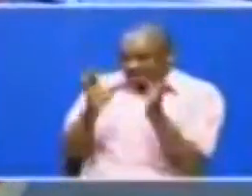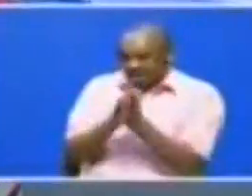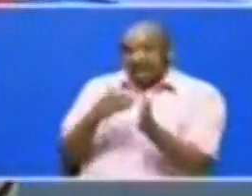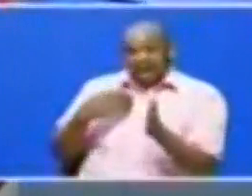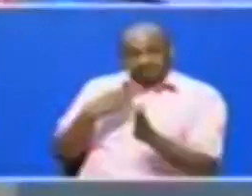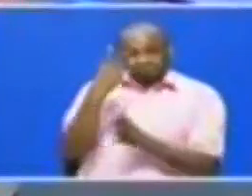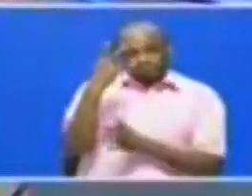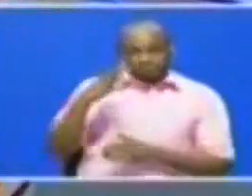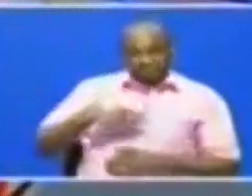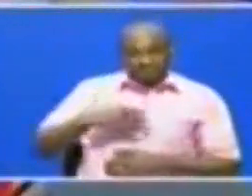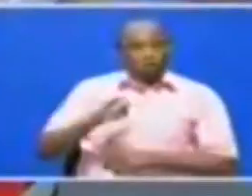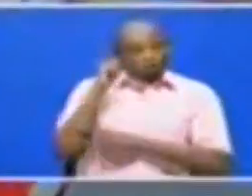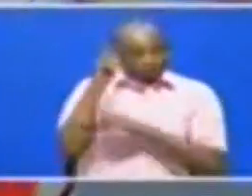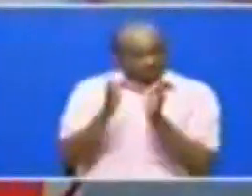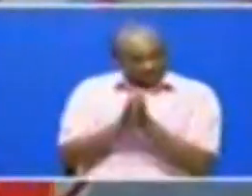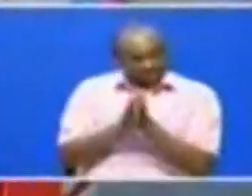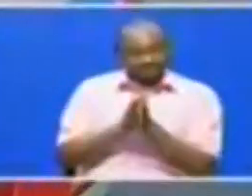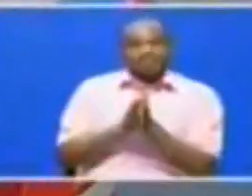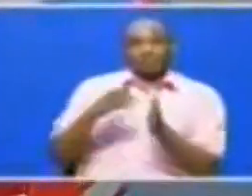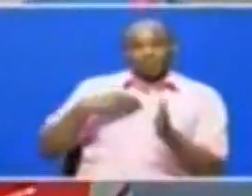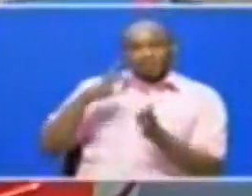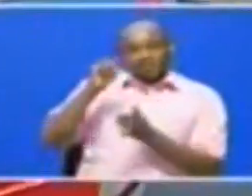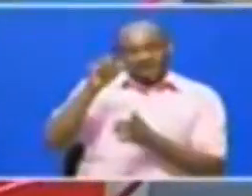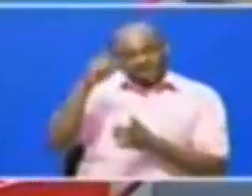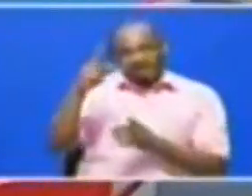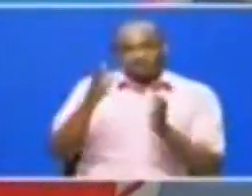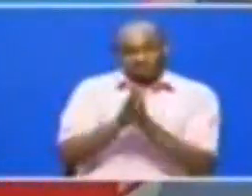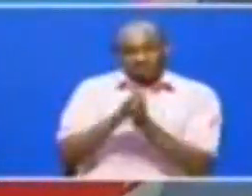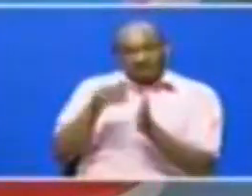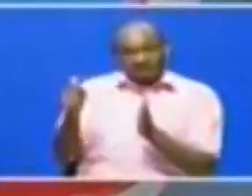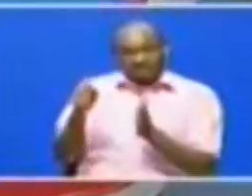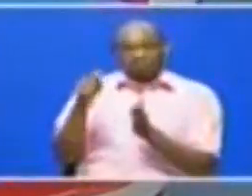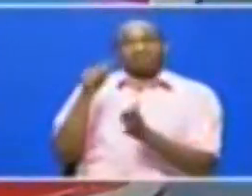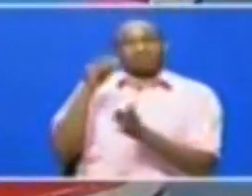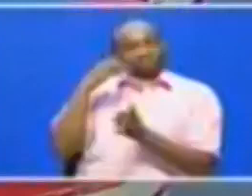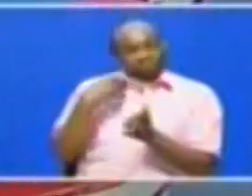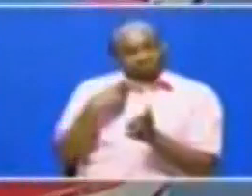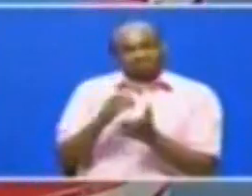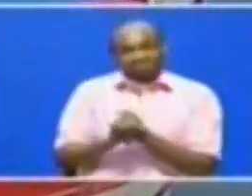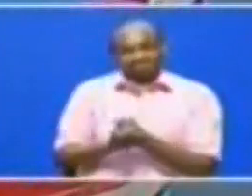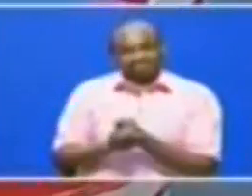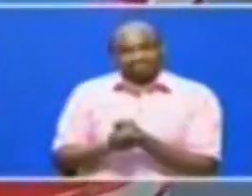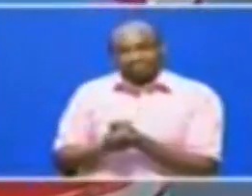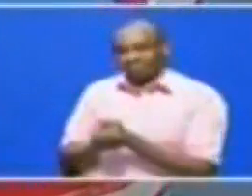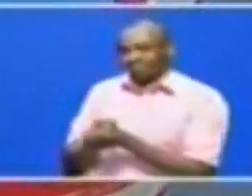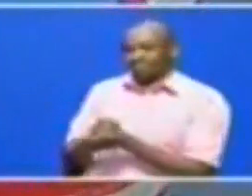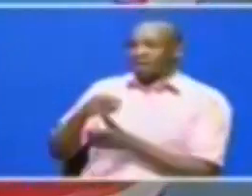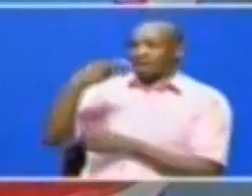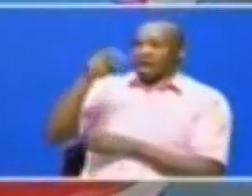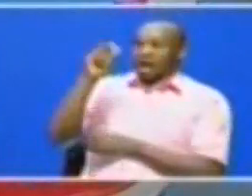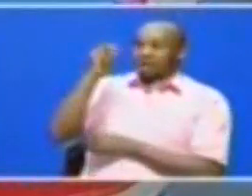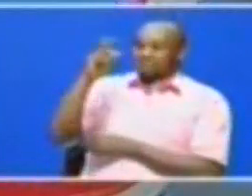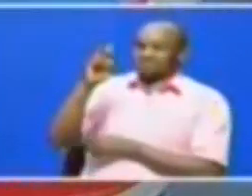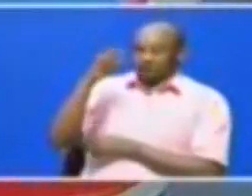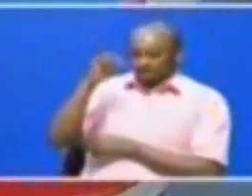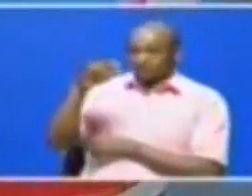two individuals, a lawyer, Nelson Harvey, as well as Mark Bichachi, who is a political analyst. Harvey, I'm sure you're well conversant